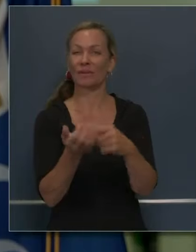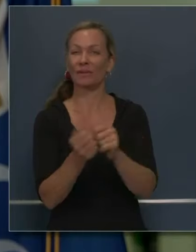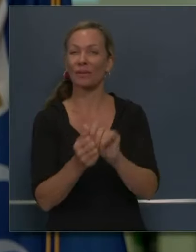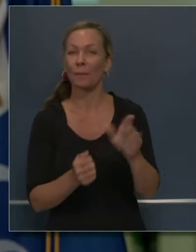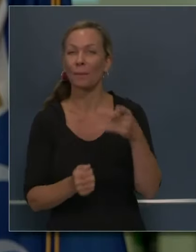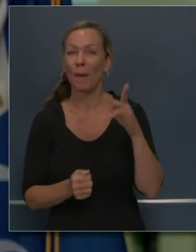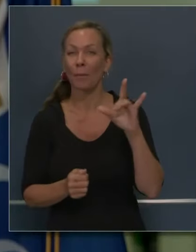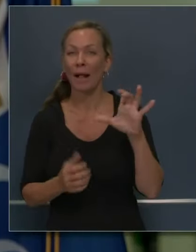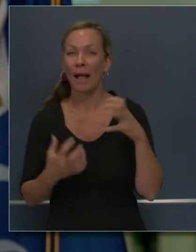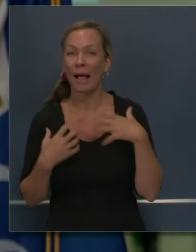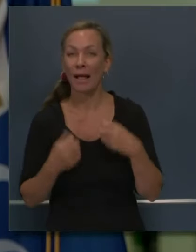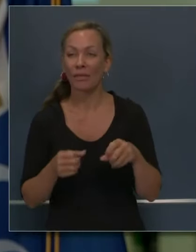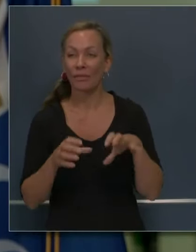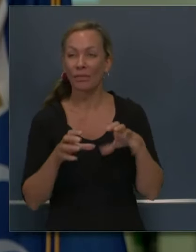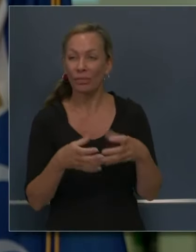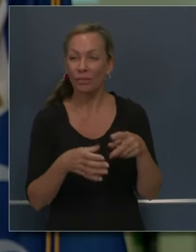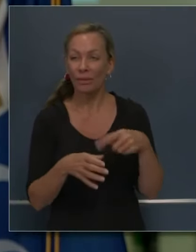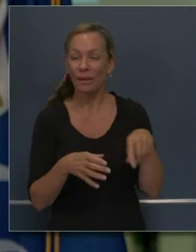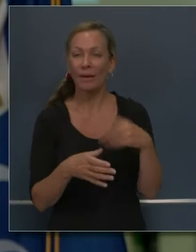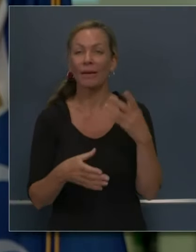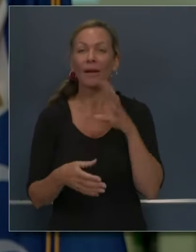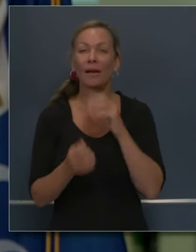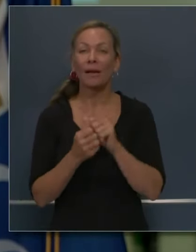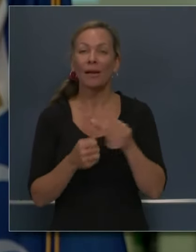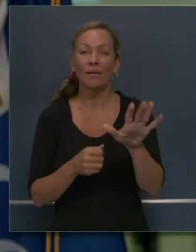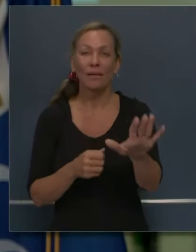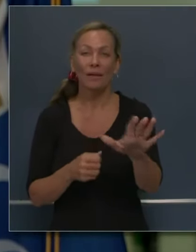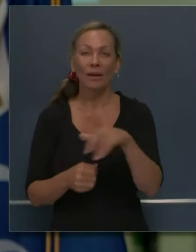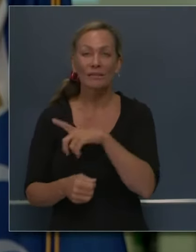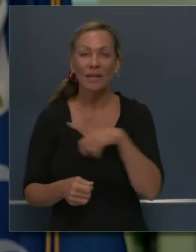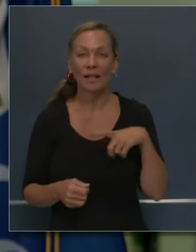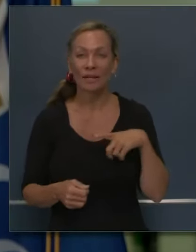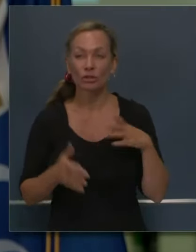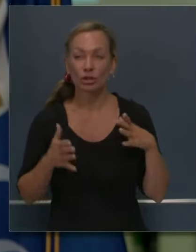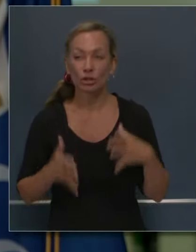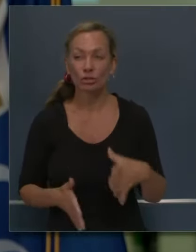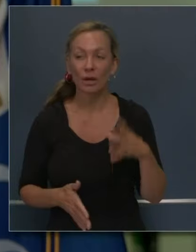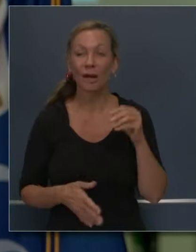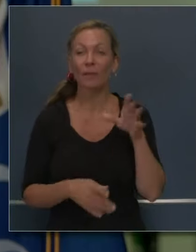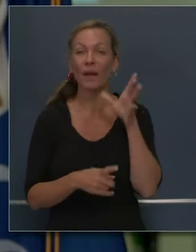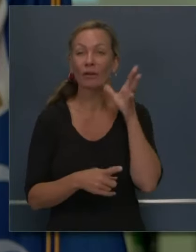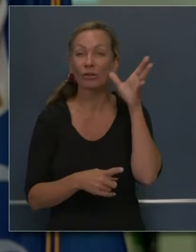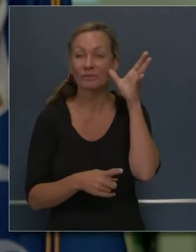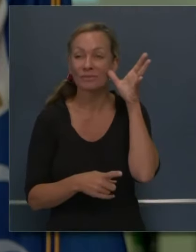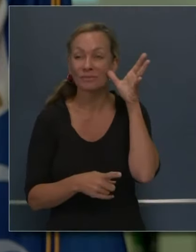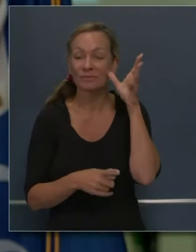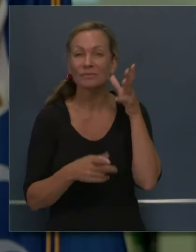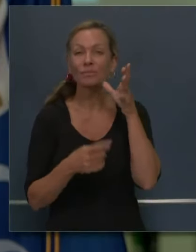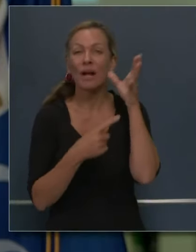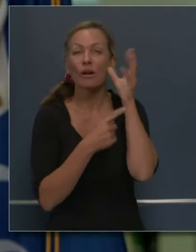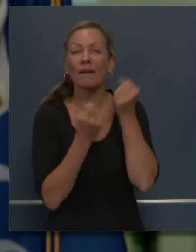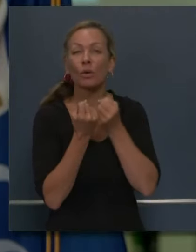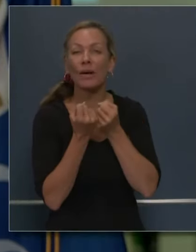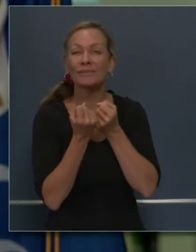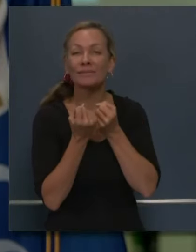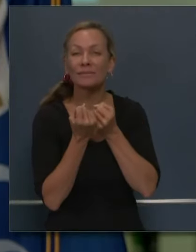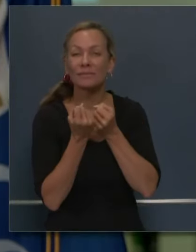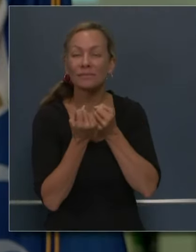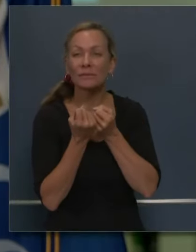local leaders in concert with parents and with advocates. We look forward to advancing